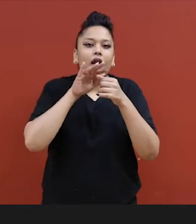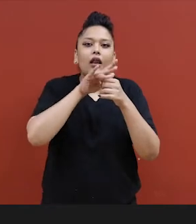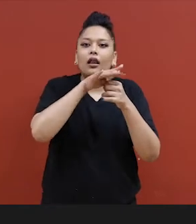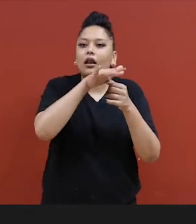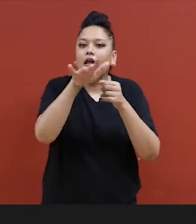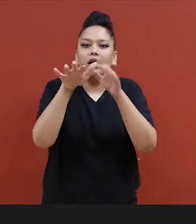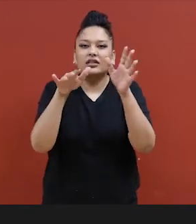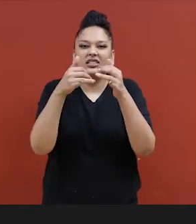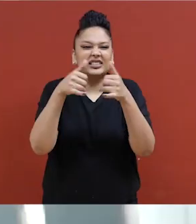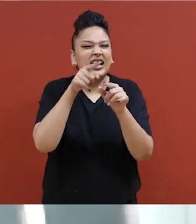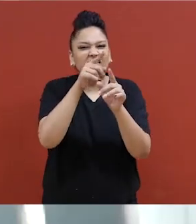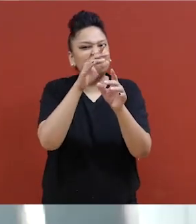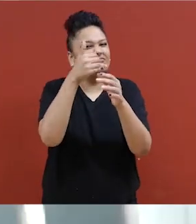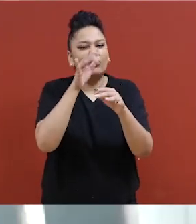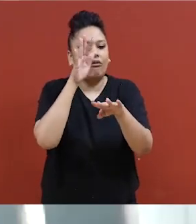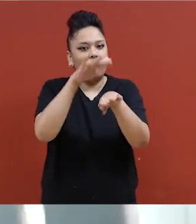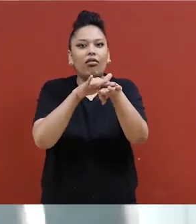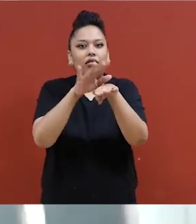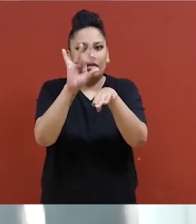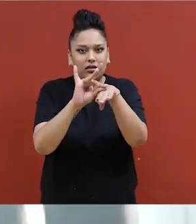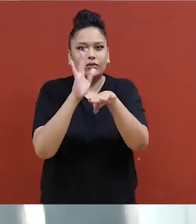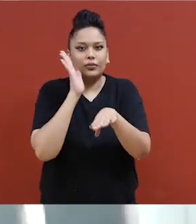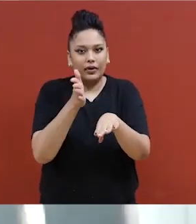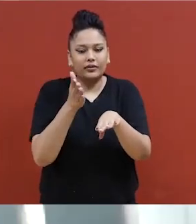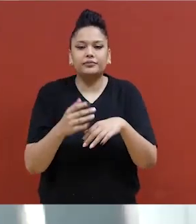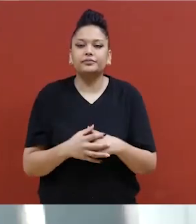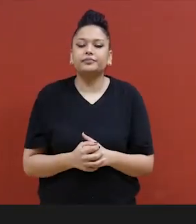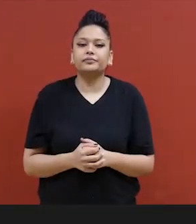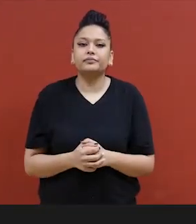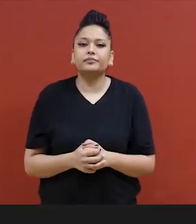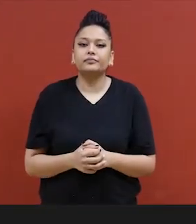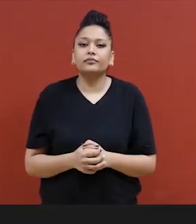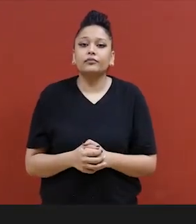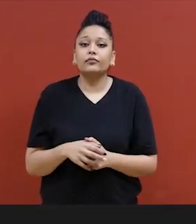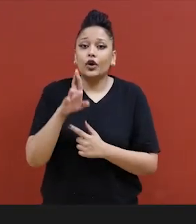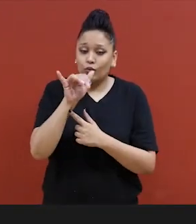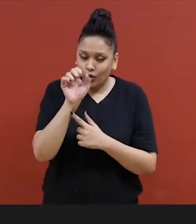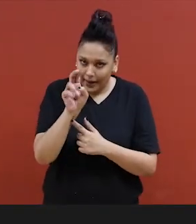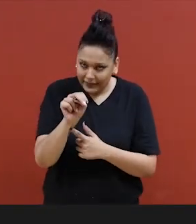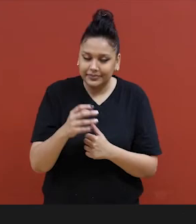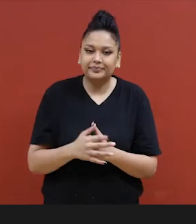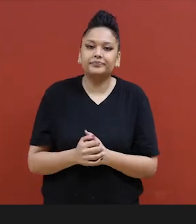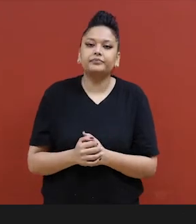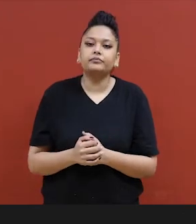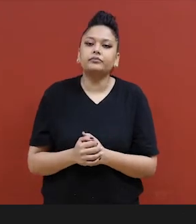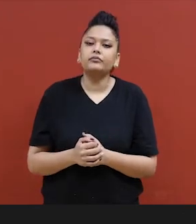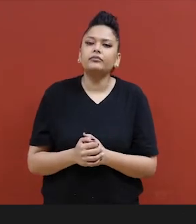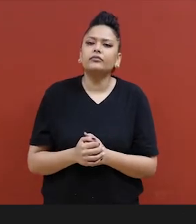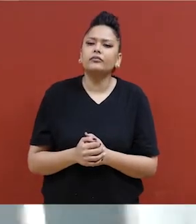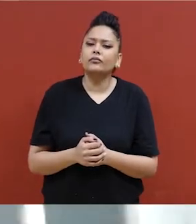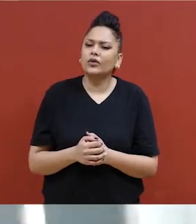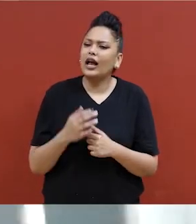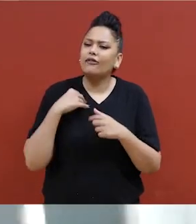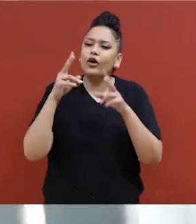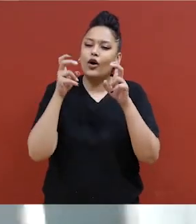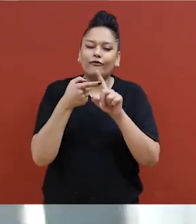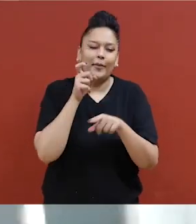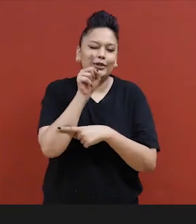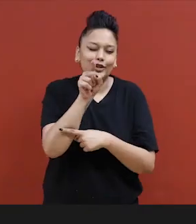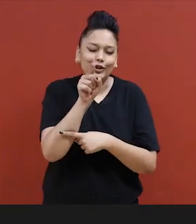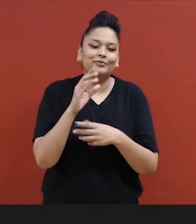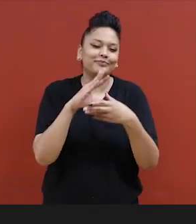the internet forever. So, Robin, Hmm? I got a quote here from